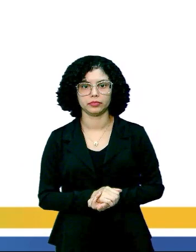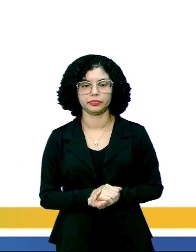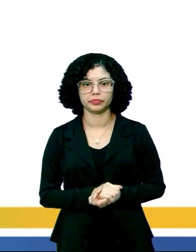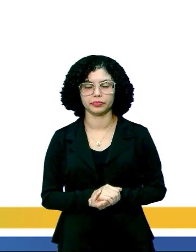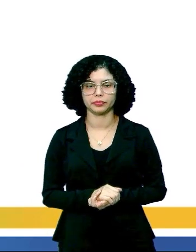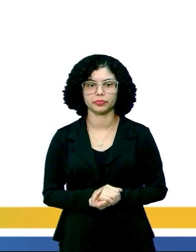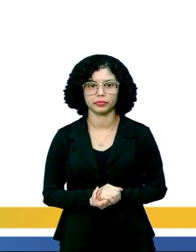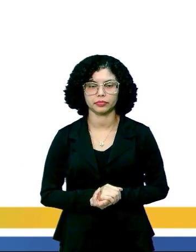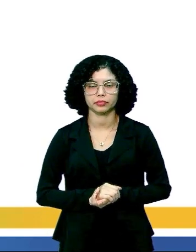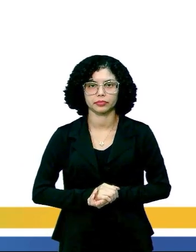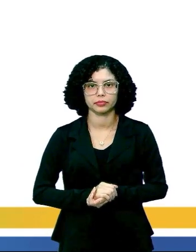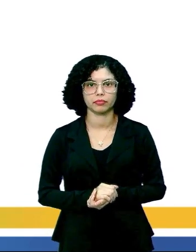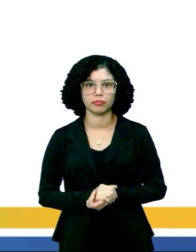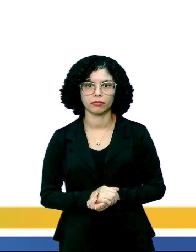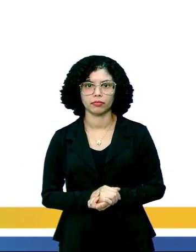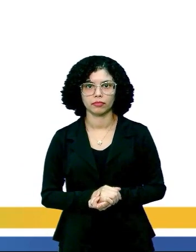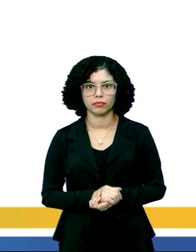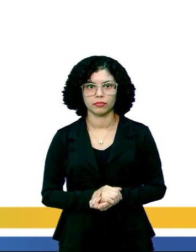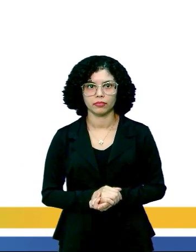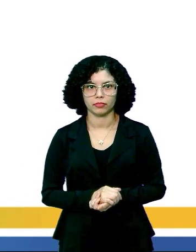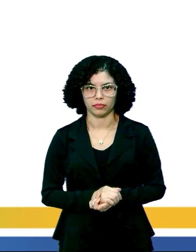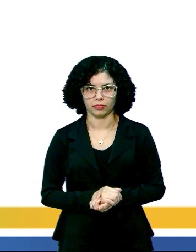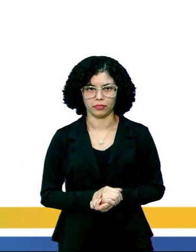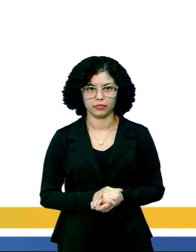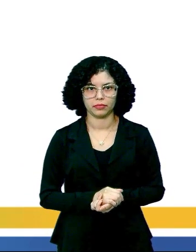different ethnic groups.